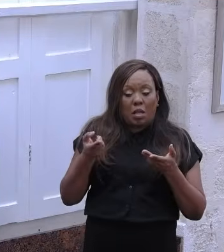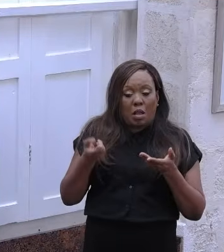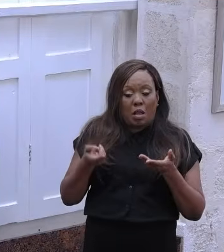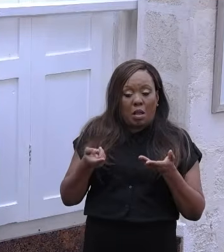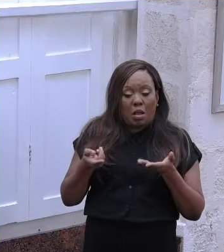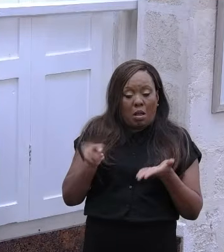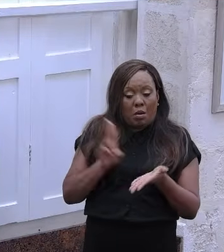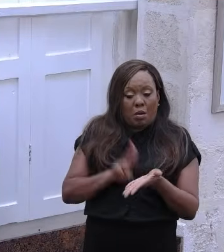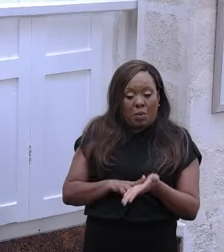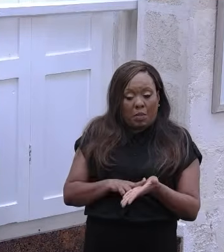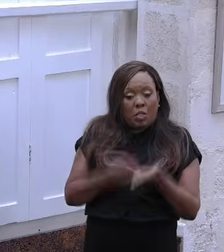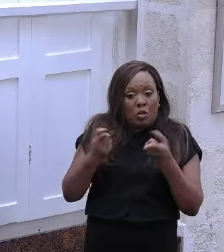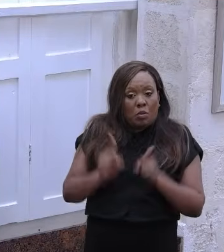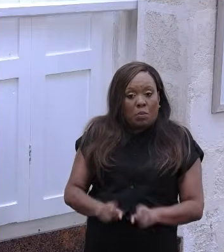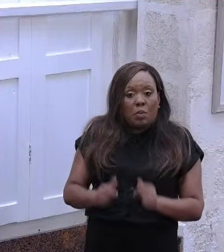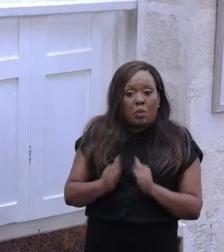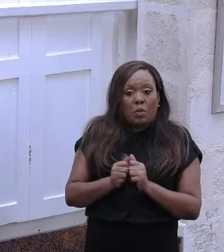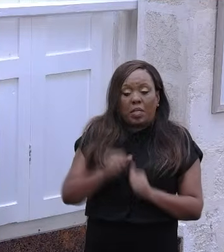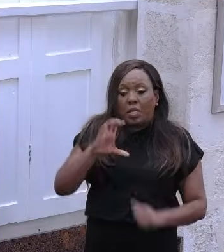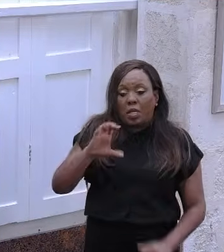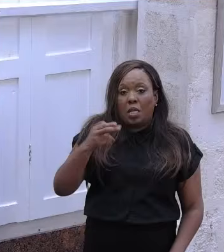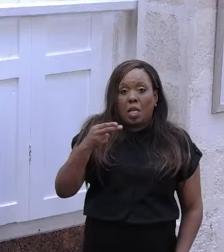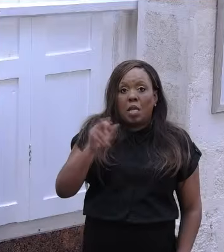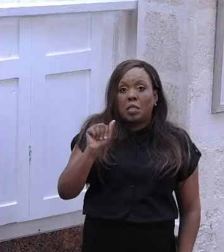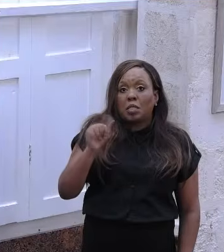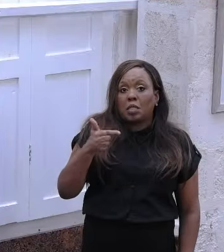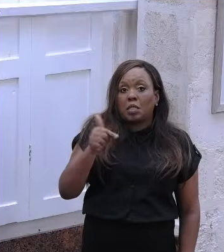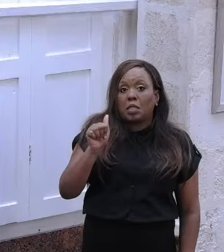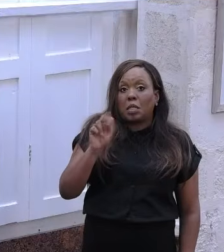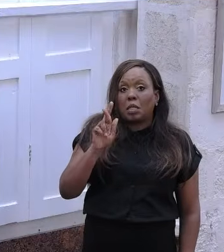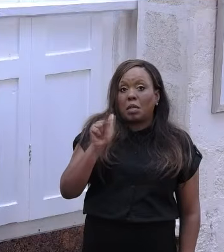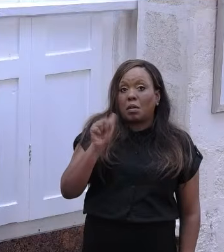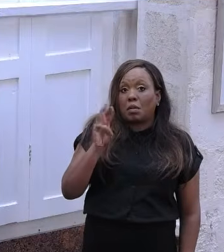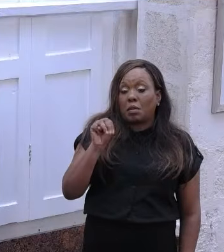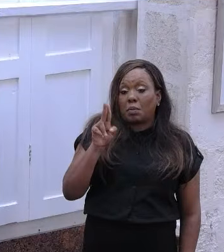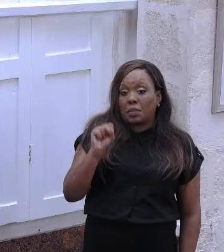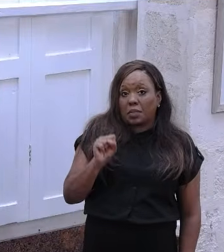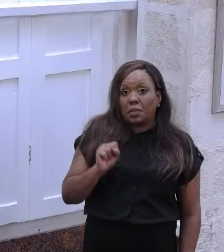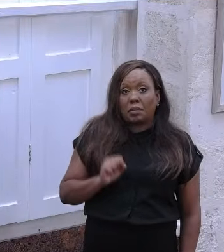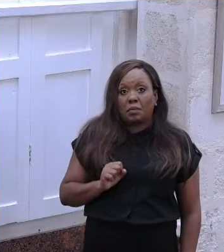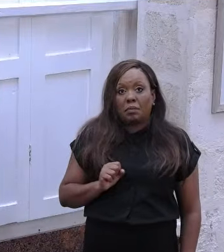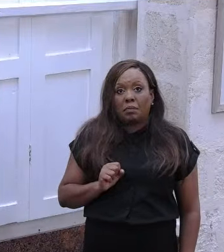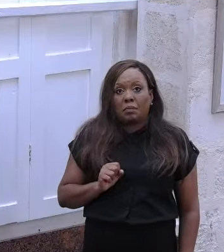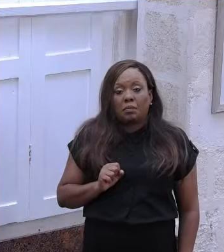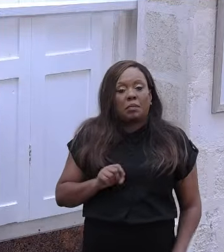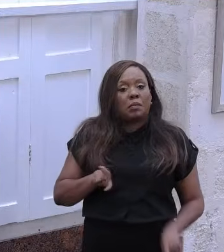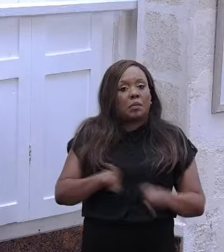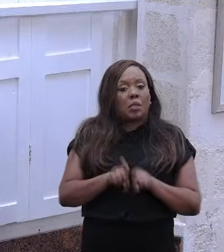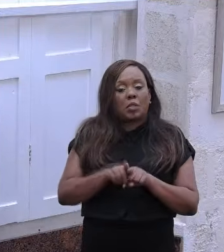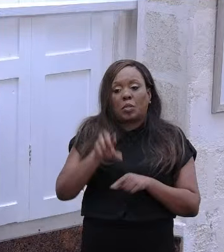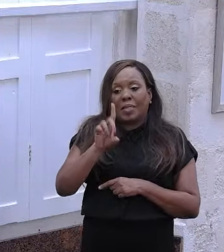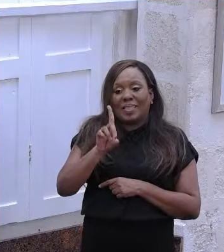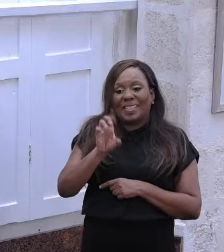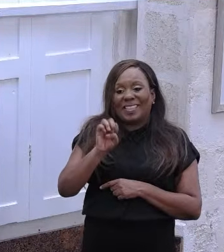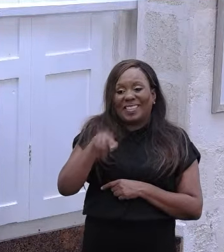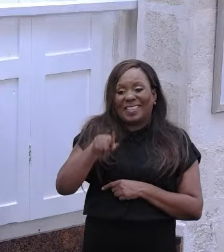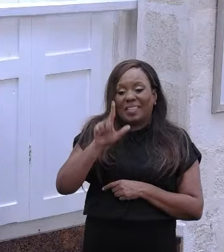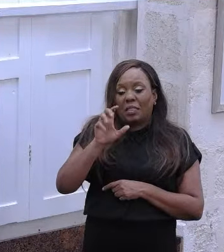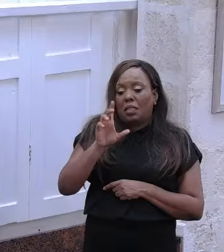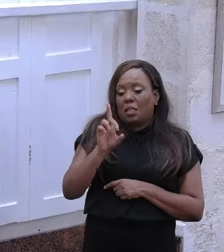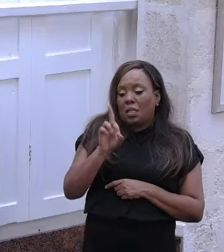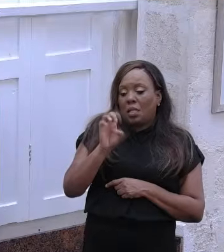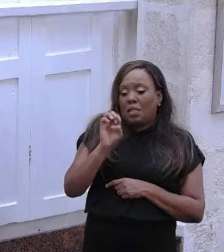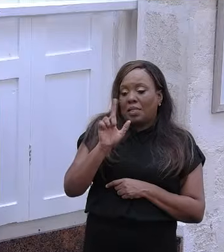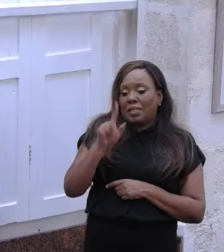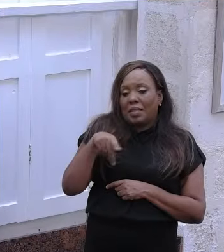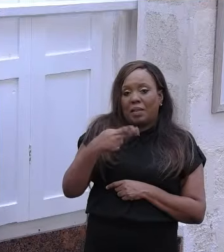the Advanced Passenger and Biometric Data Provisions and the Data Protection Act 2019, recommending